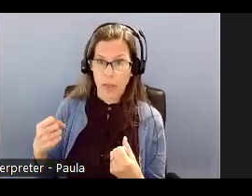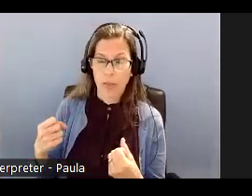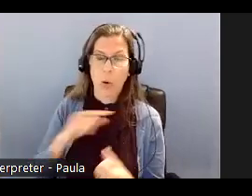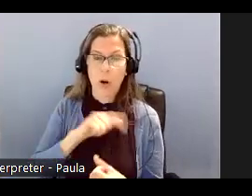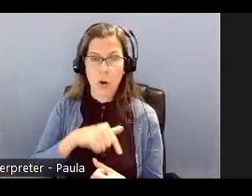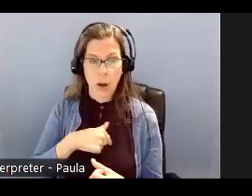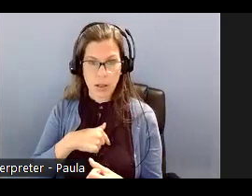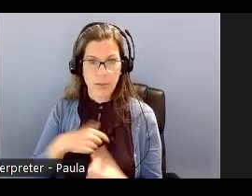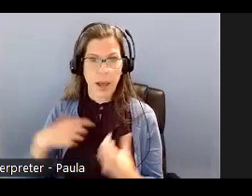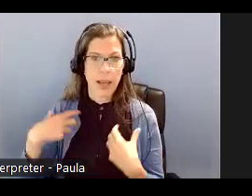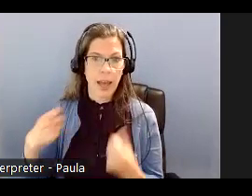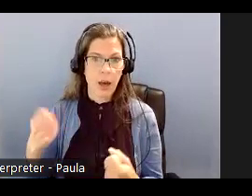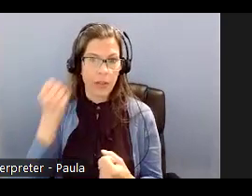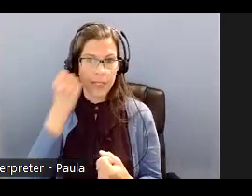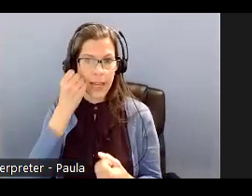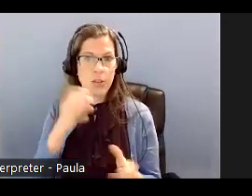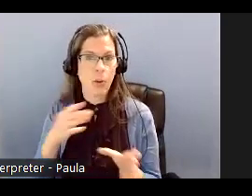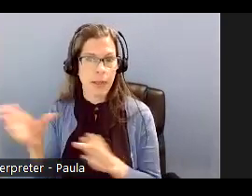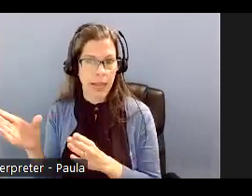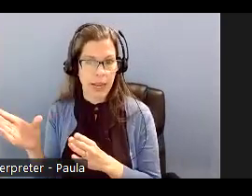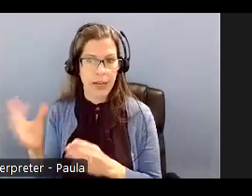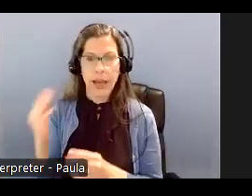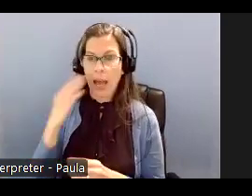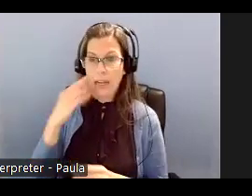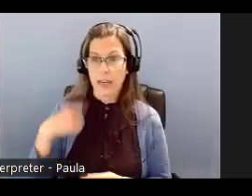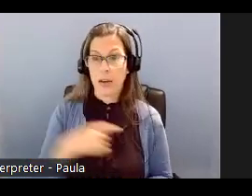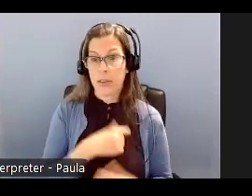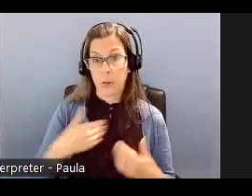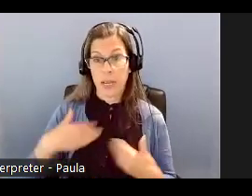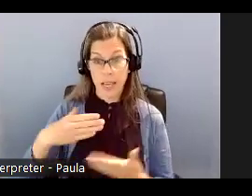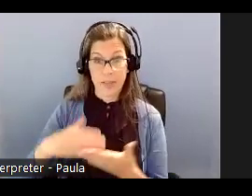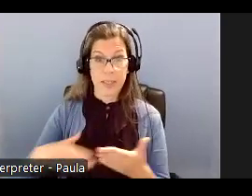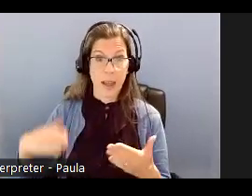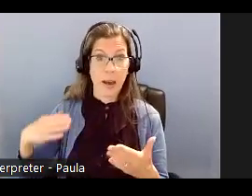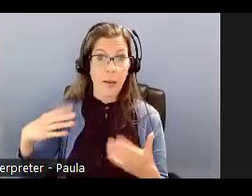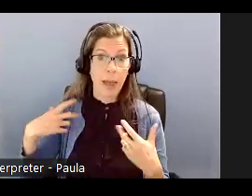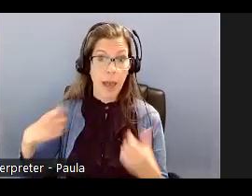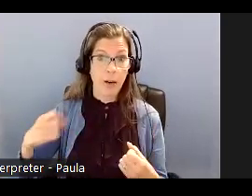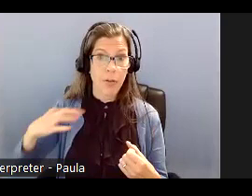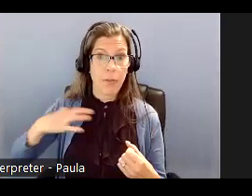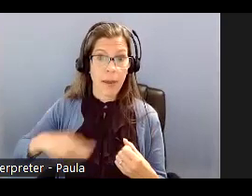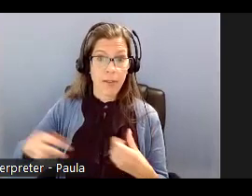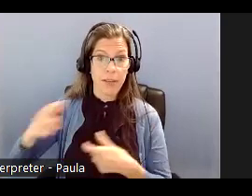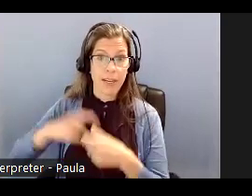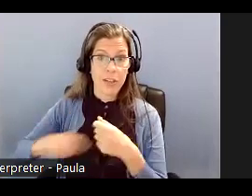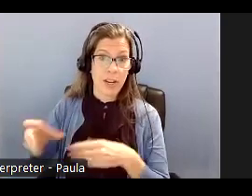health dental plan. I know that we have some of our health benefit exchange partners on the line.